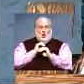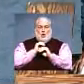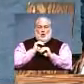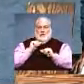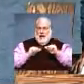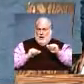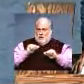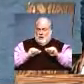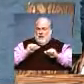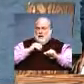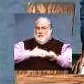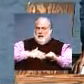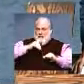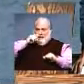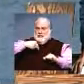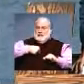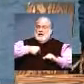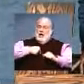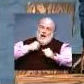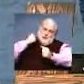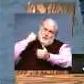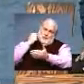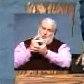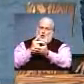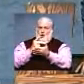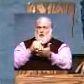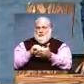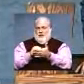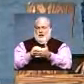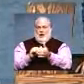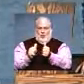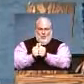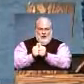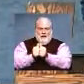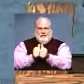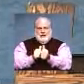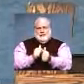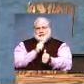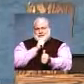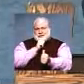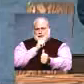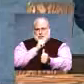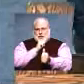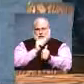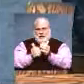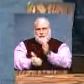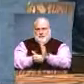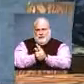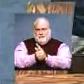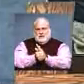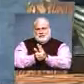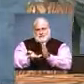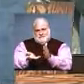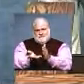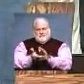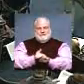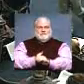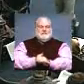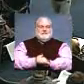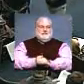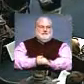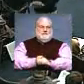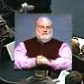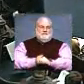you please approve the moratorium, even with the disappointing amendment. Thank you very much. Thank you, Mr.